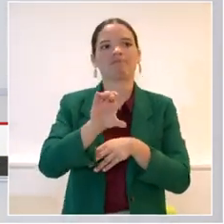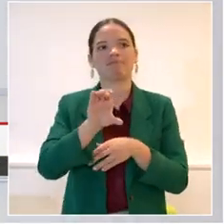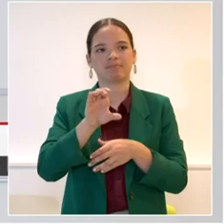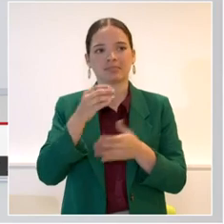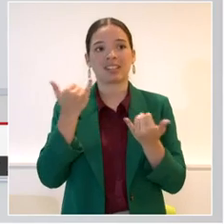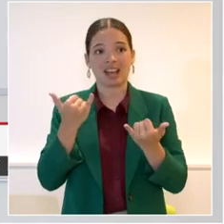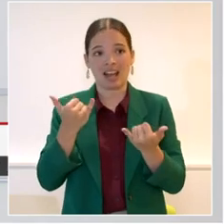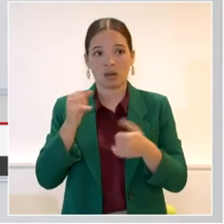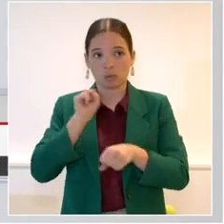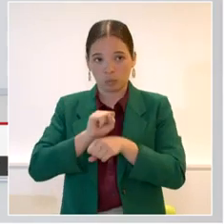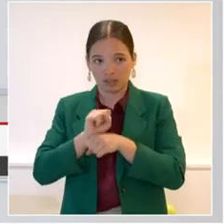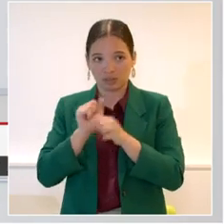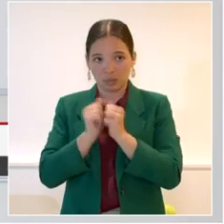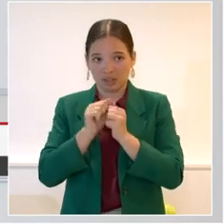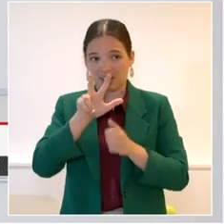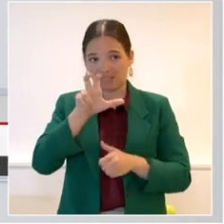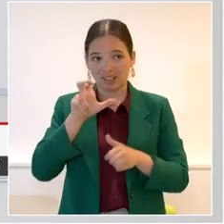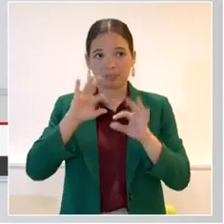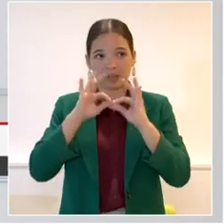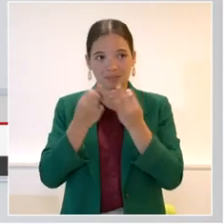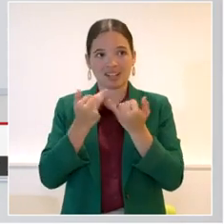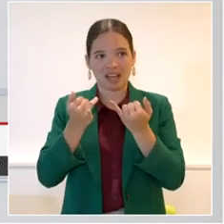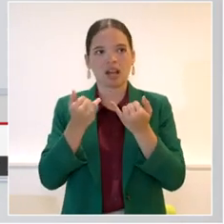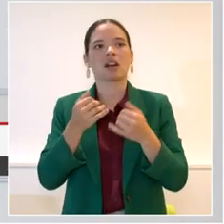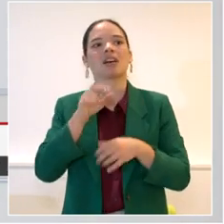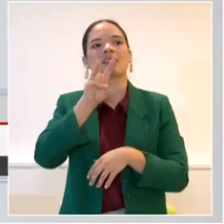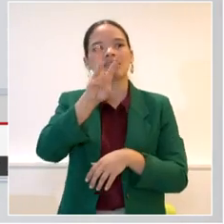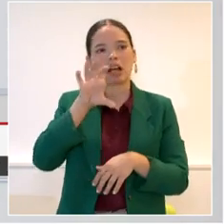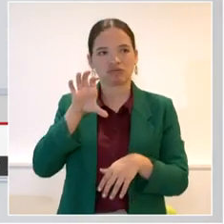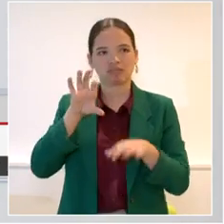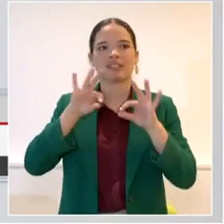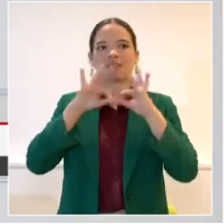300 families, with 600 families in this program.